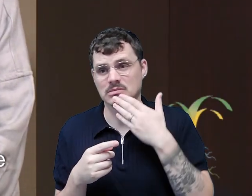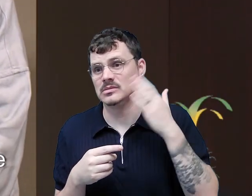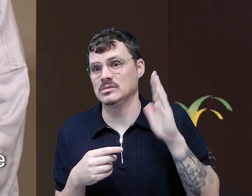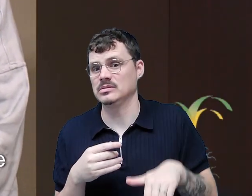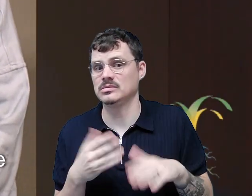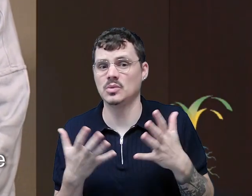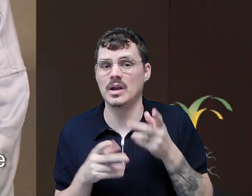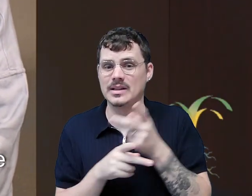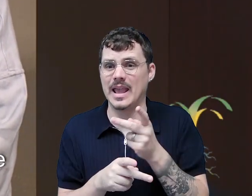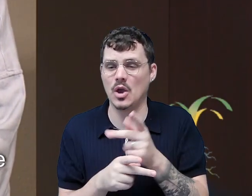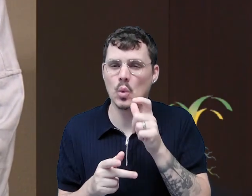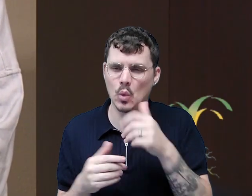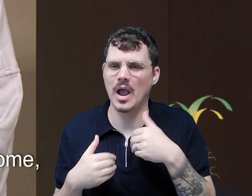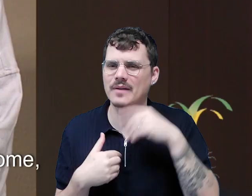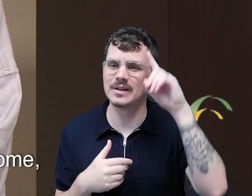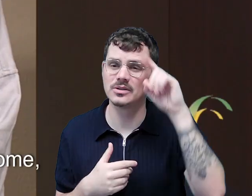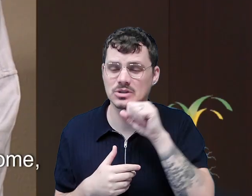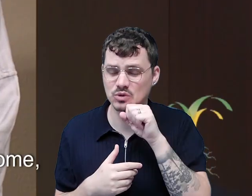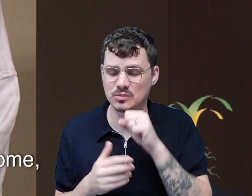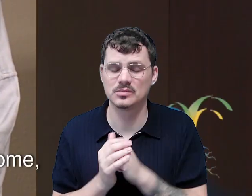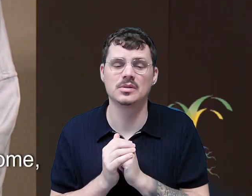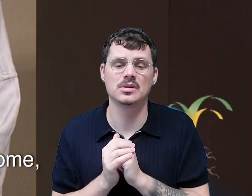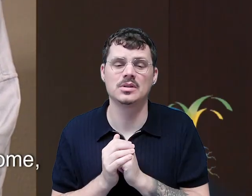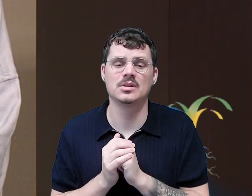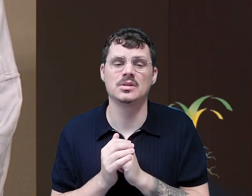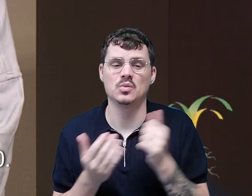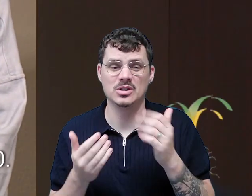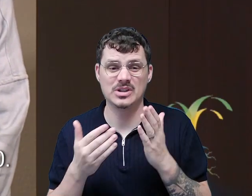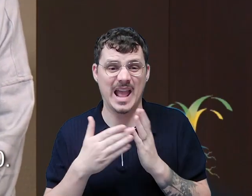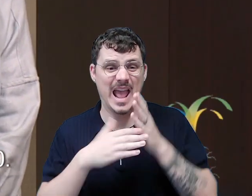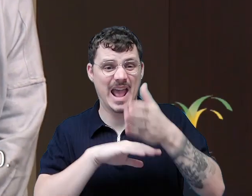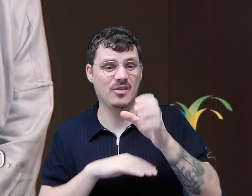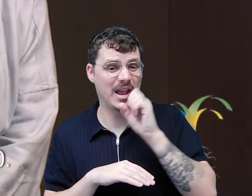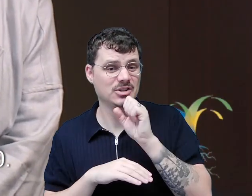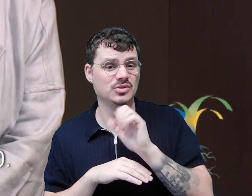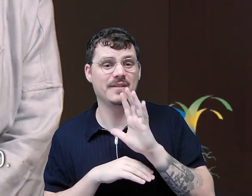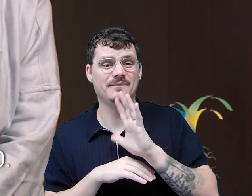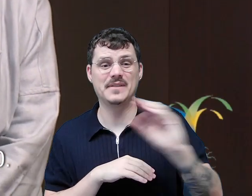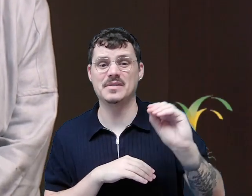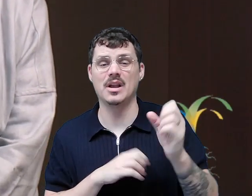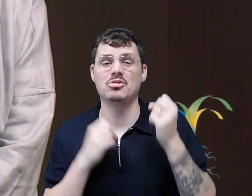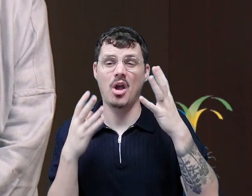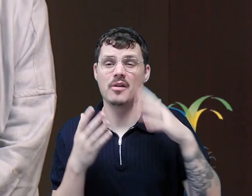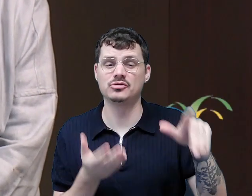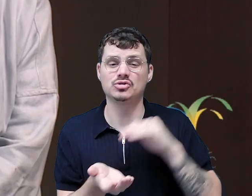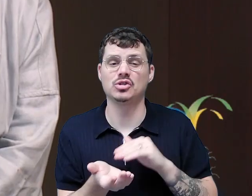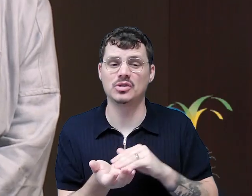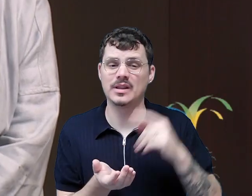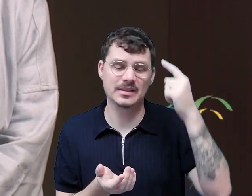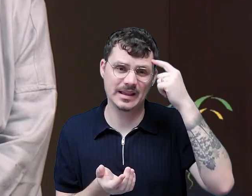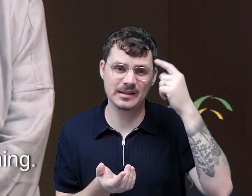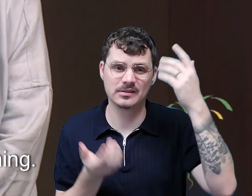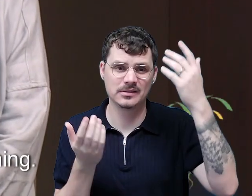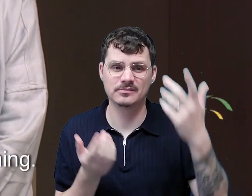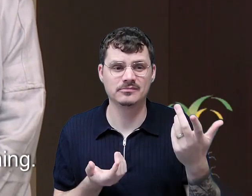fairly atrocious standard care toward people with Down syndrome, which was after the age of 50, a lot of docs